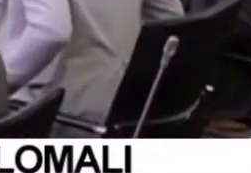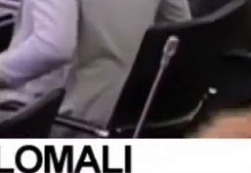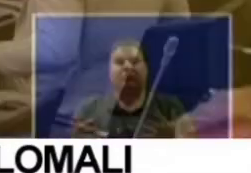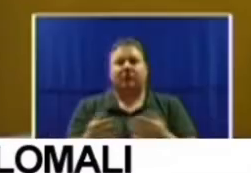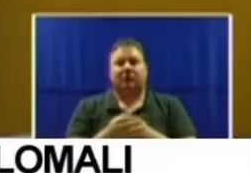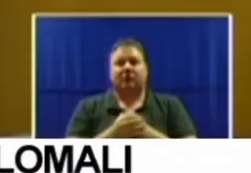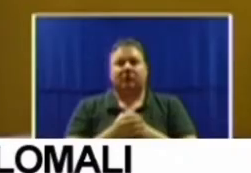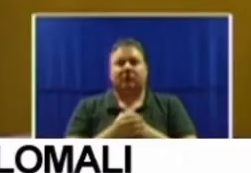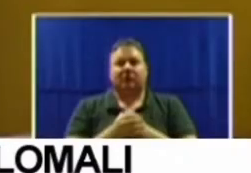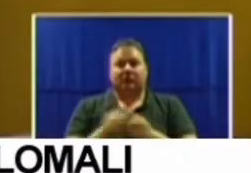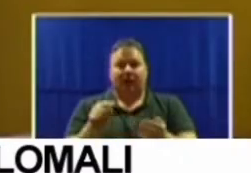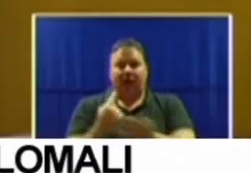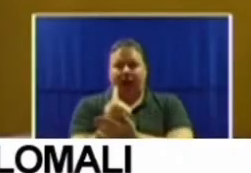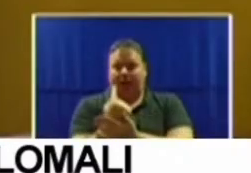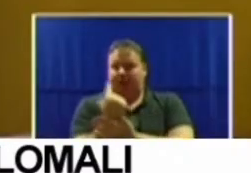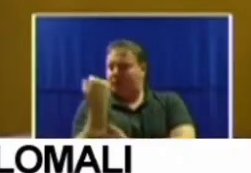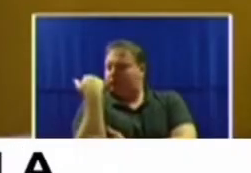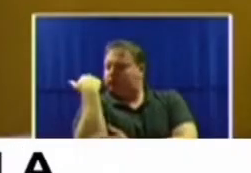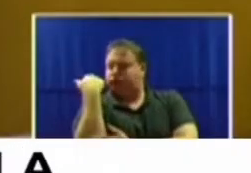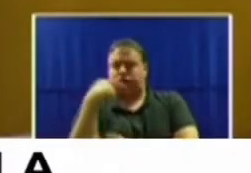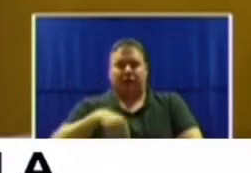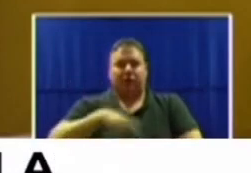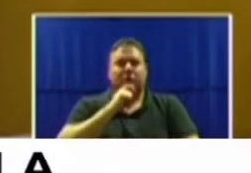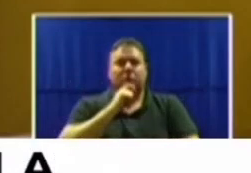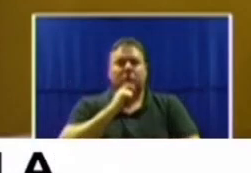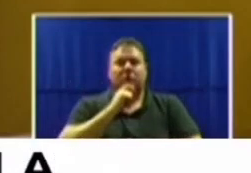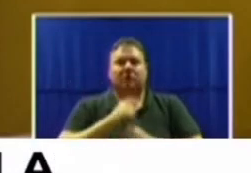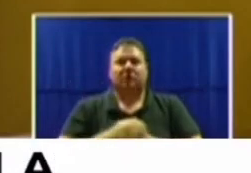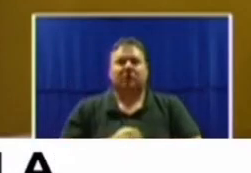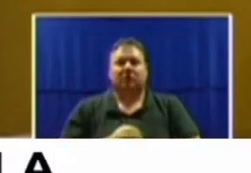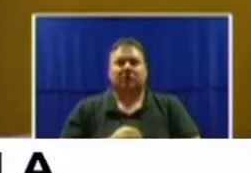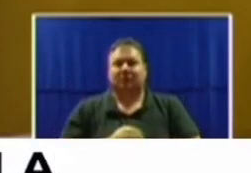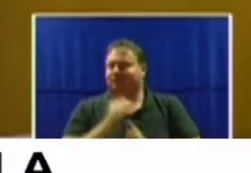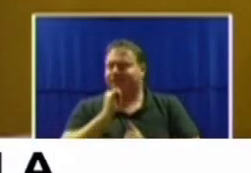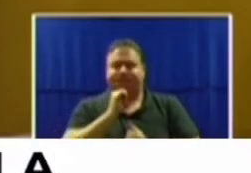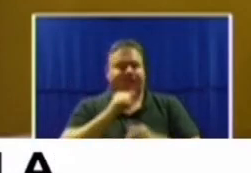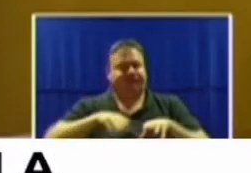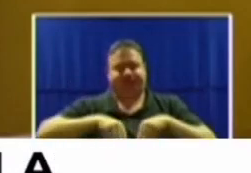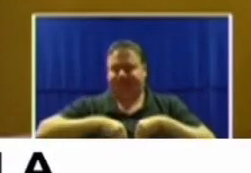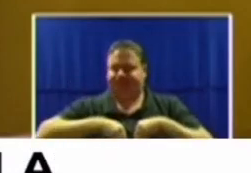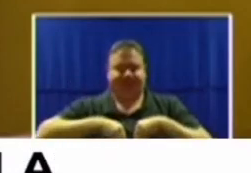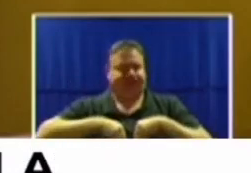What happened here this morning is totally unacceptable.